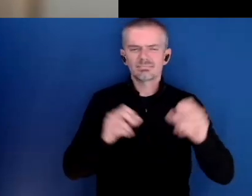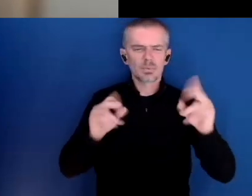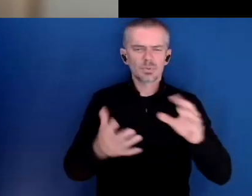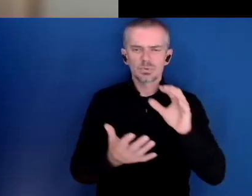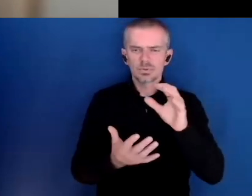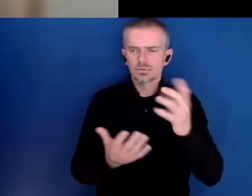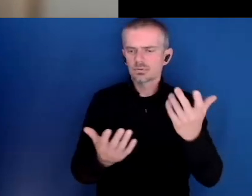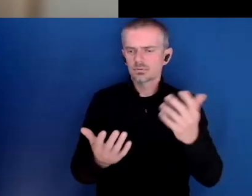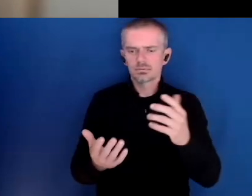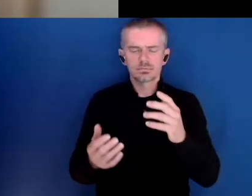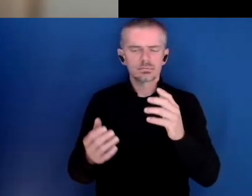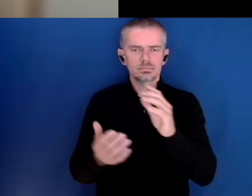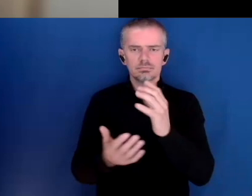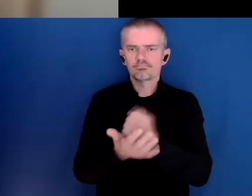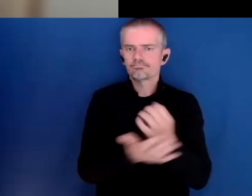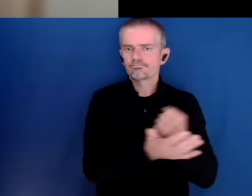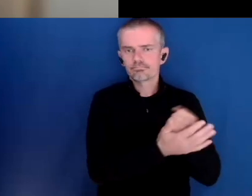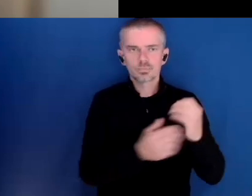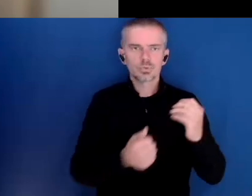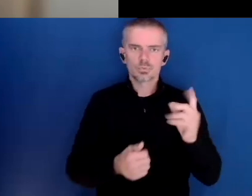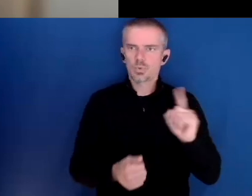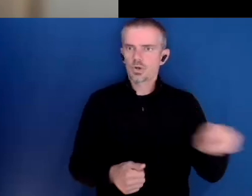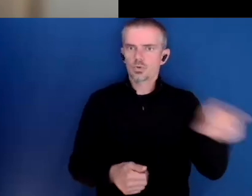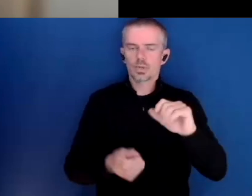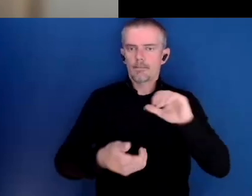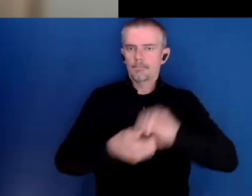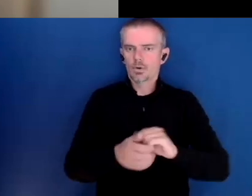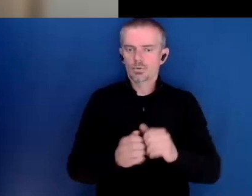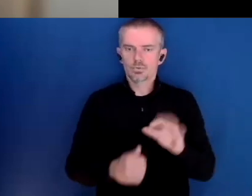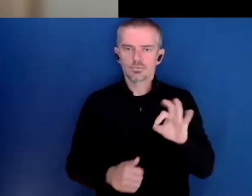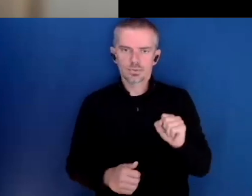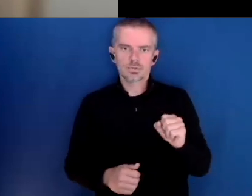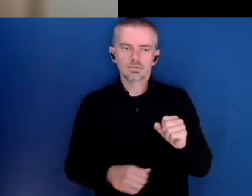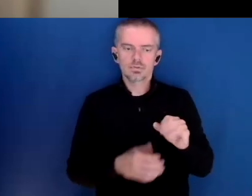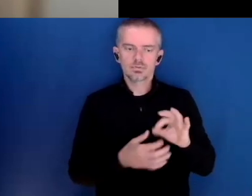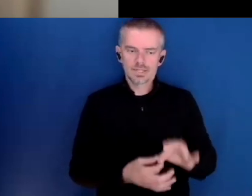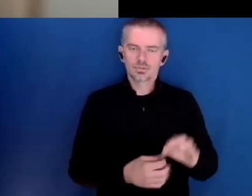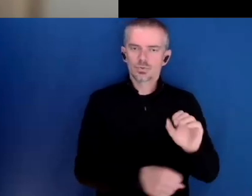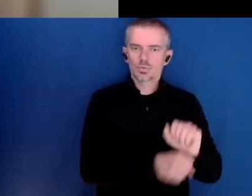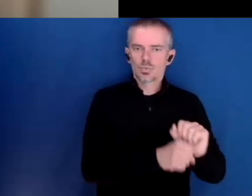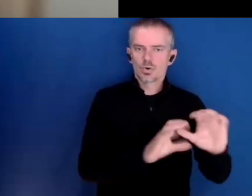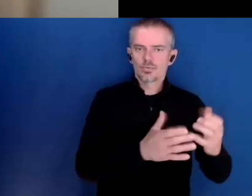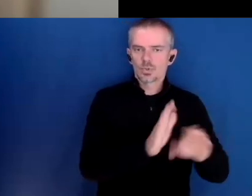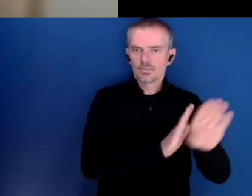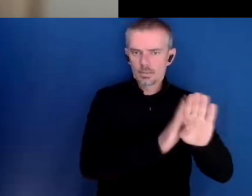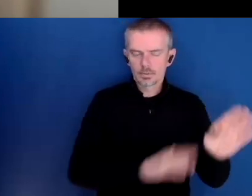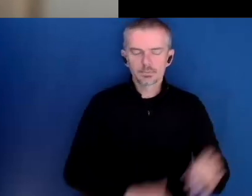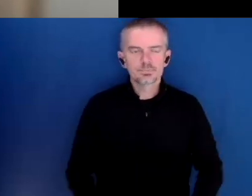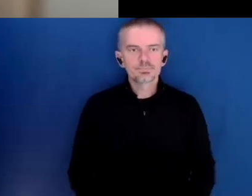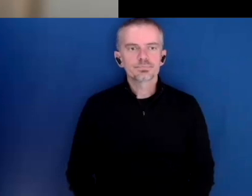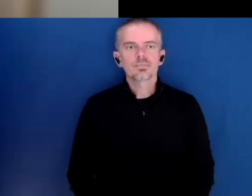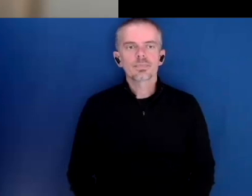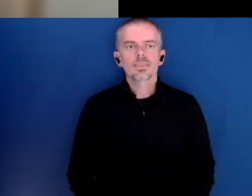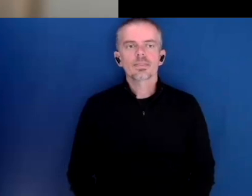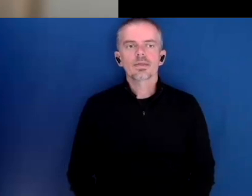able to partner with the Forest Service in that workforce development program. So all those will be defined in